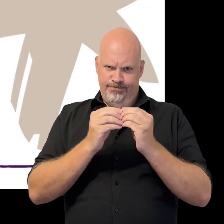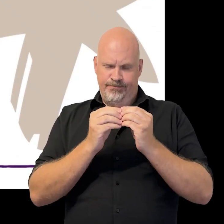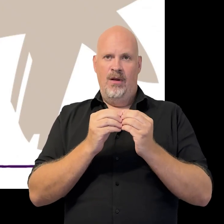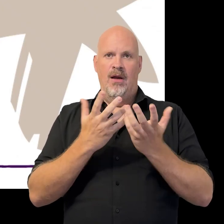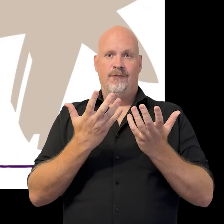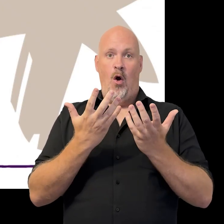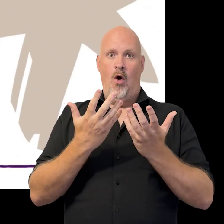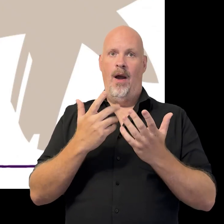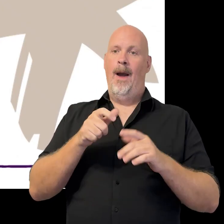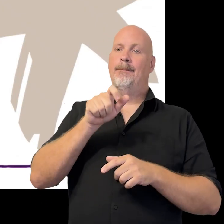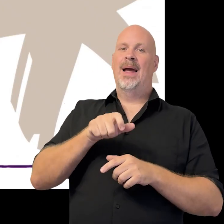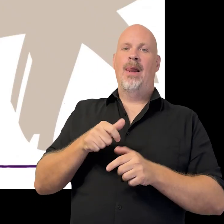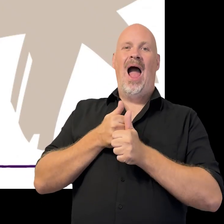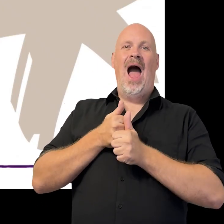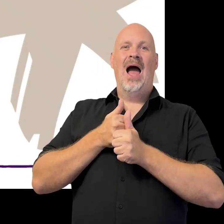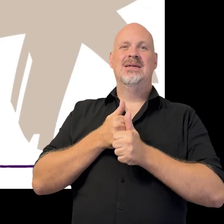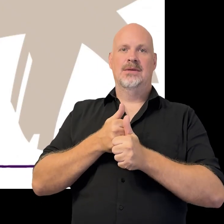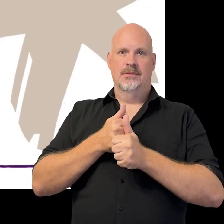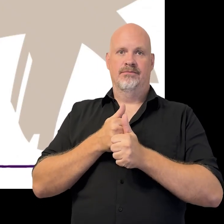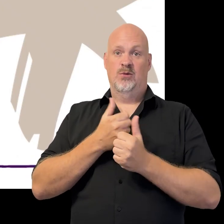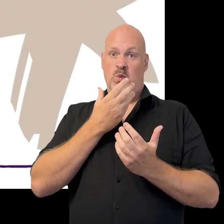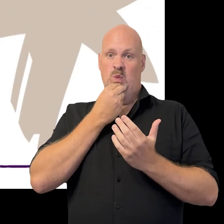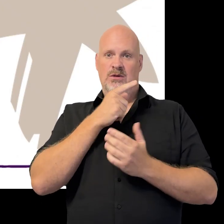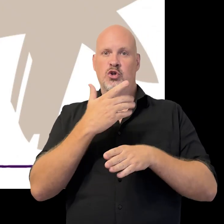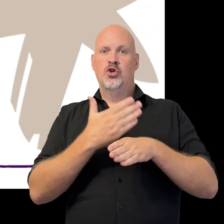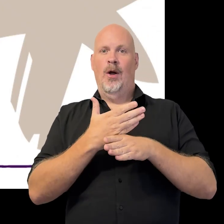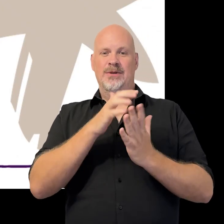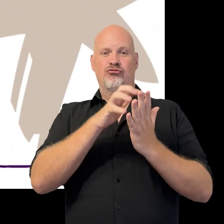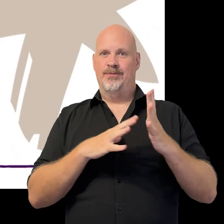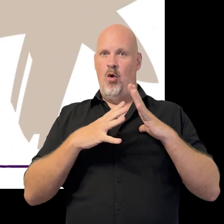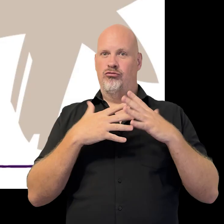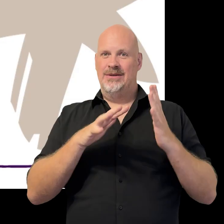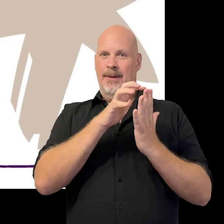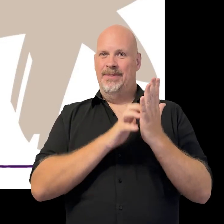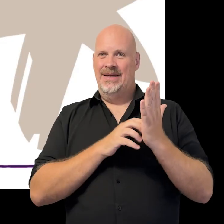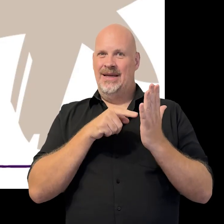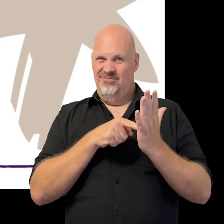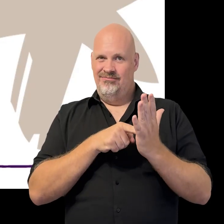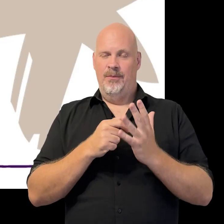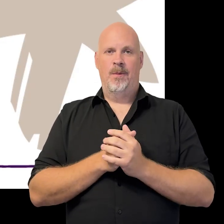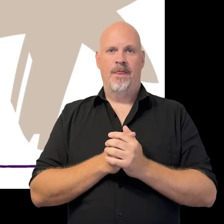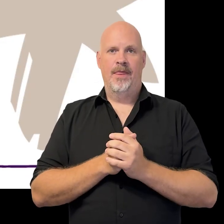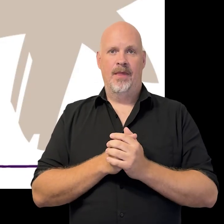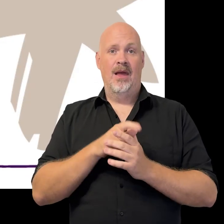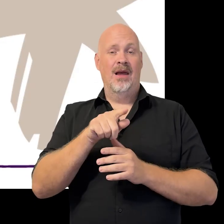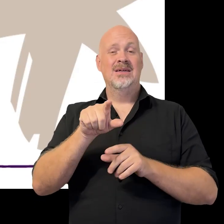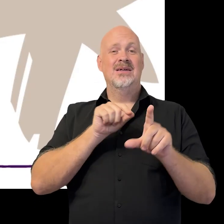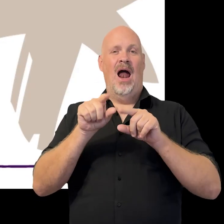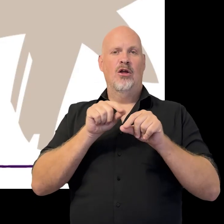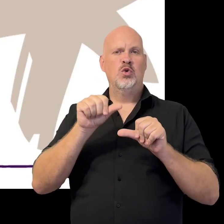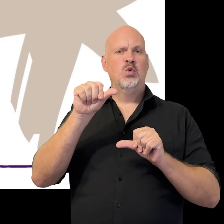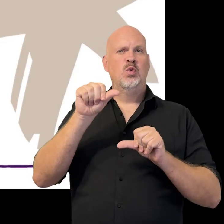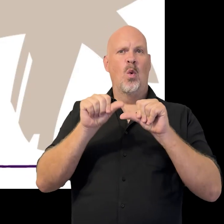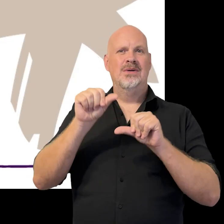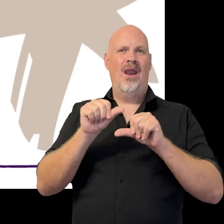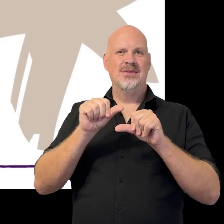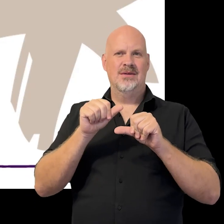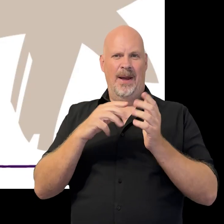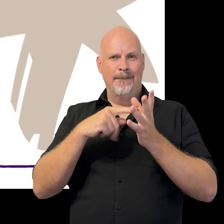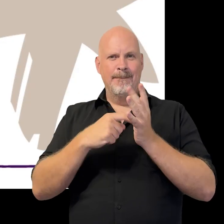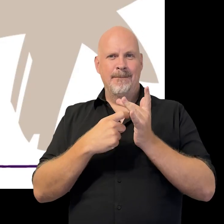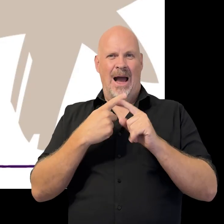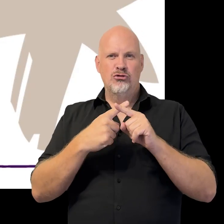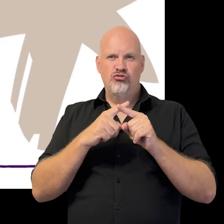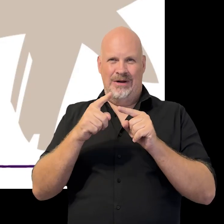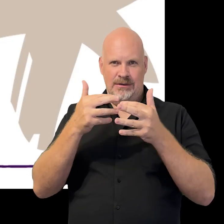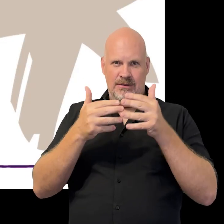upon. Some examples might be, or some key examples might be staff retention, or if